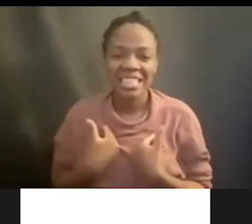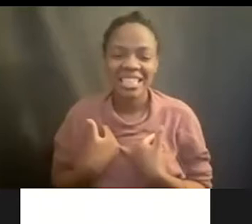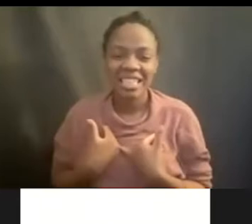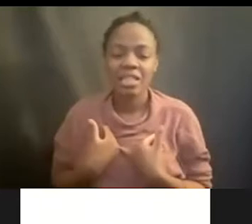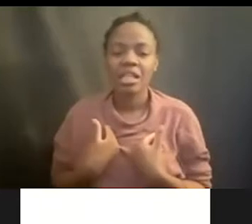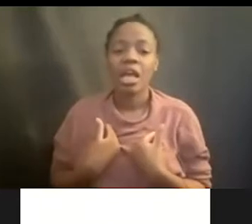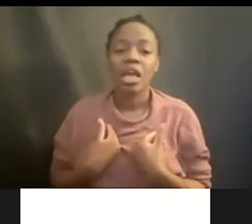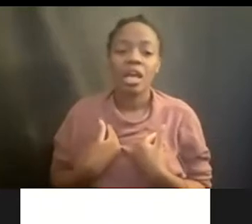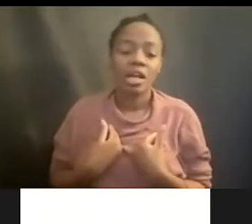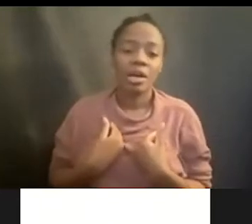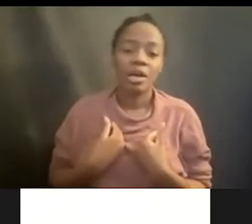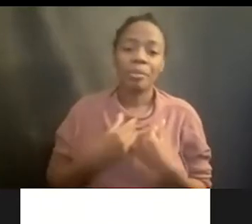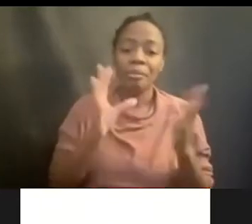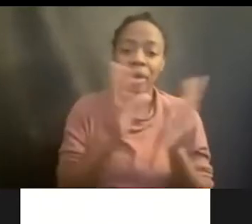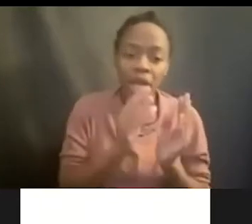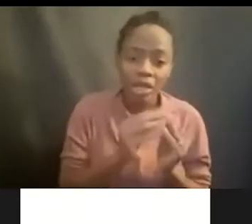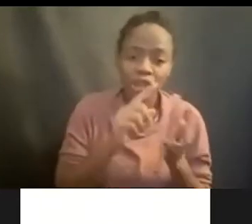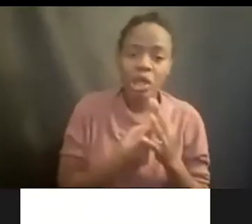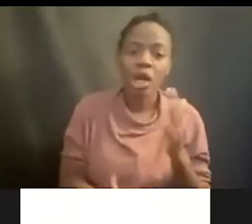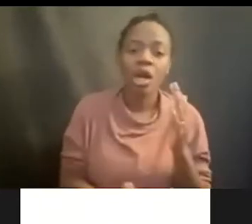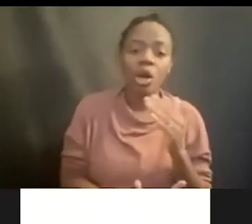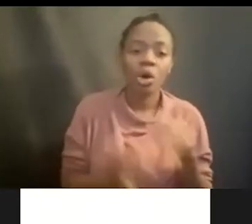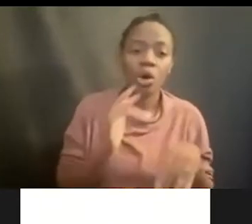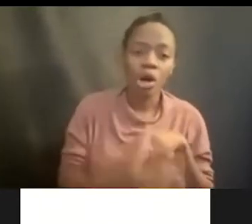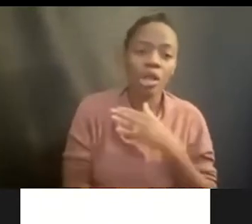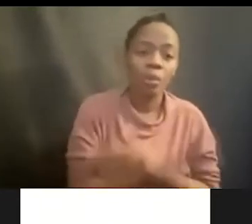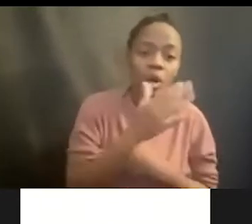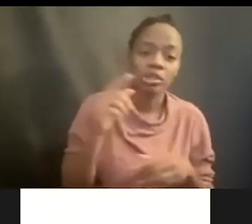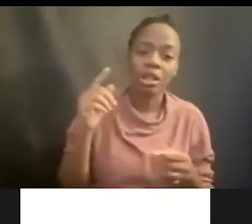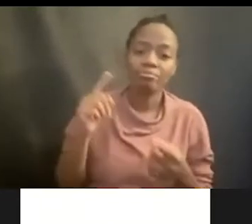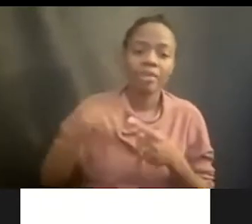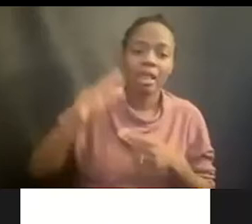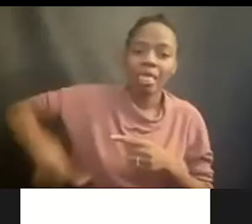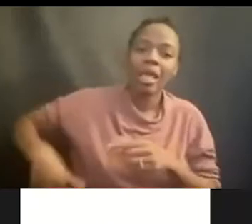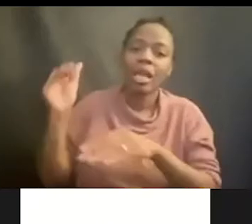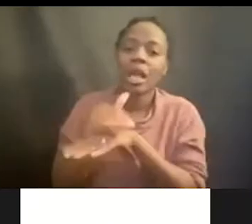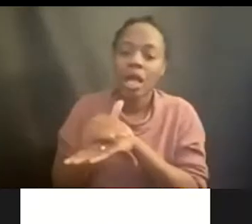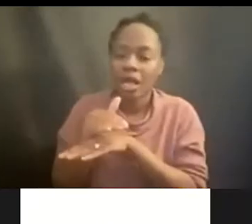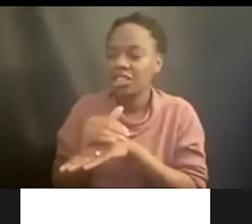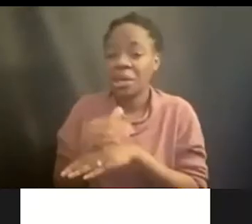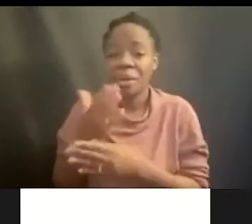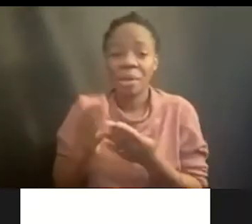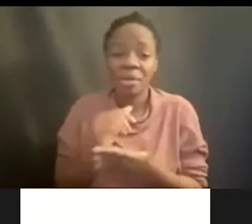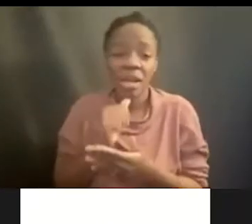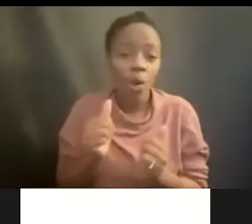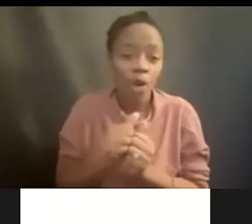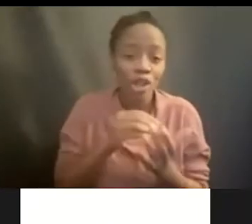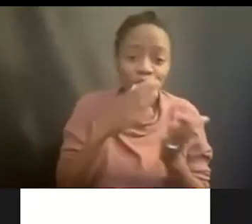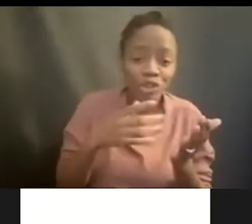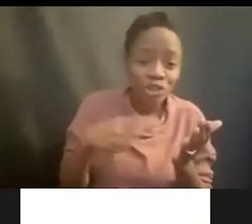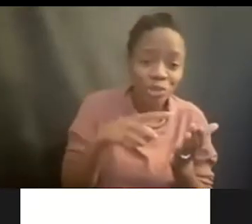meetings from early in the morning to sometimes late at night. And if it's not with like students or staff members, it's with like